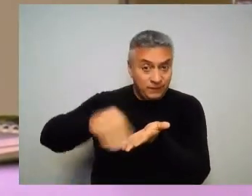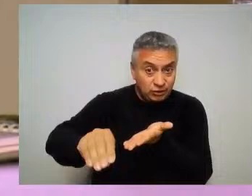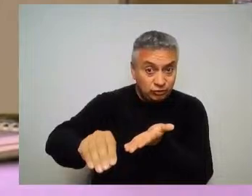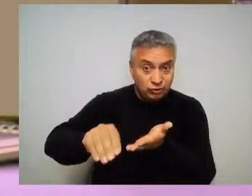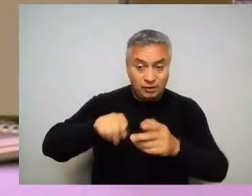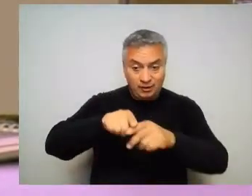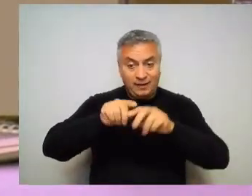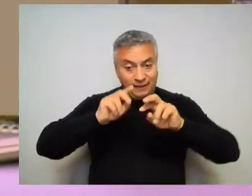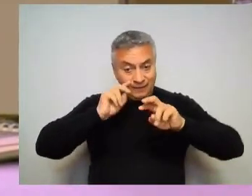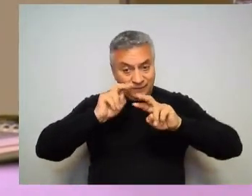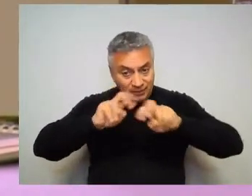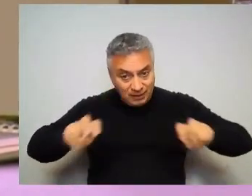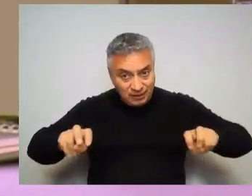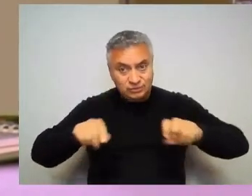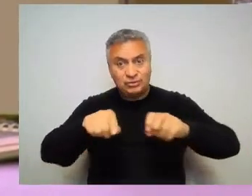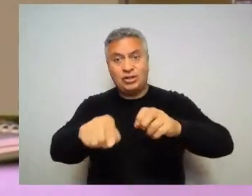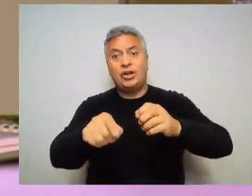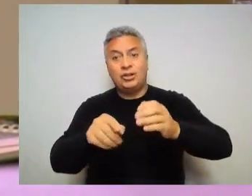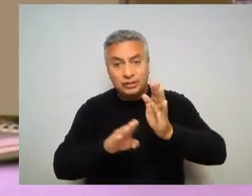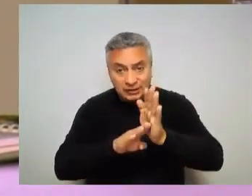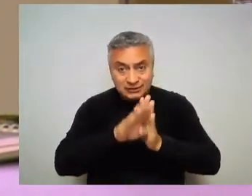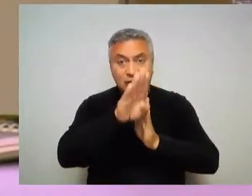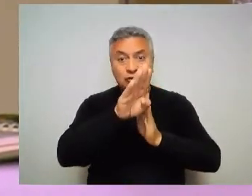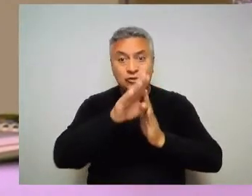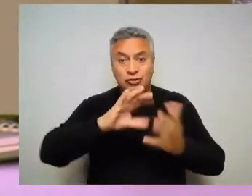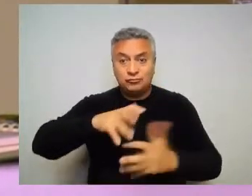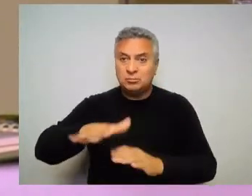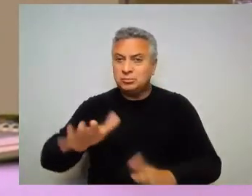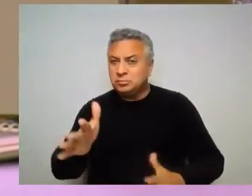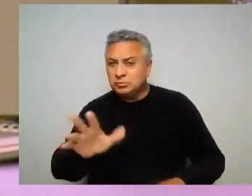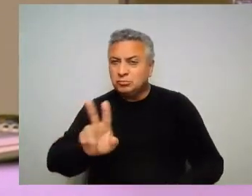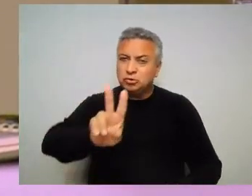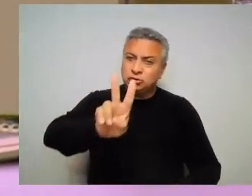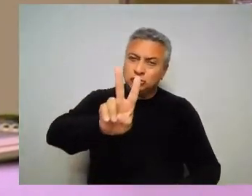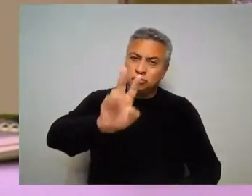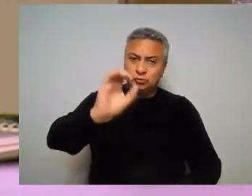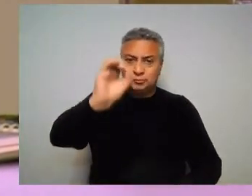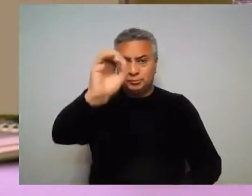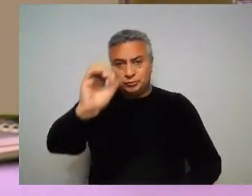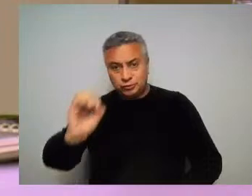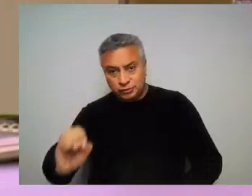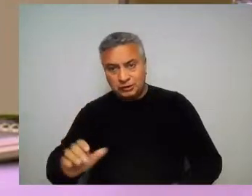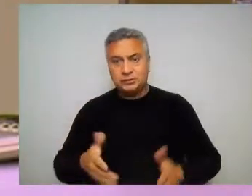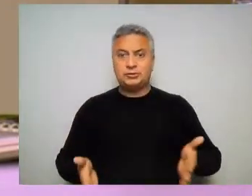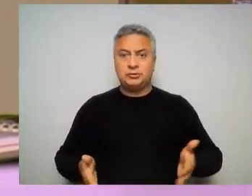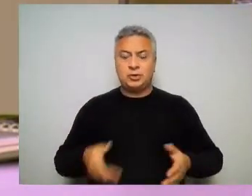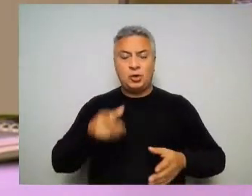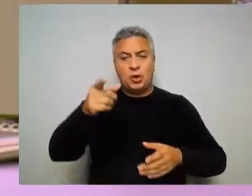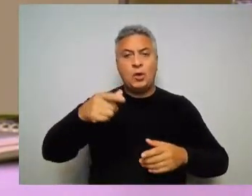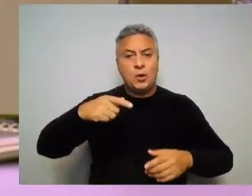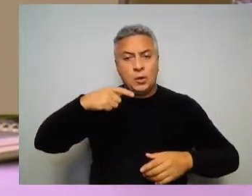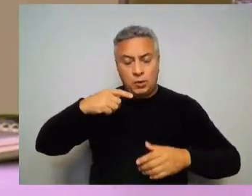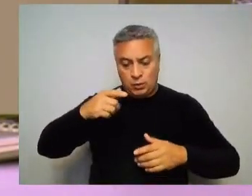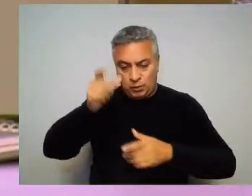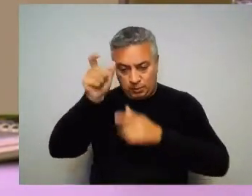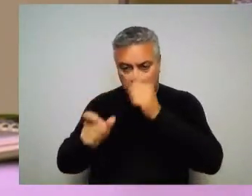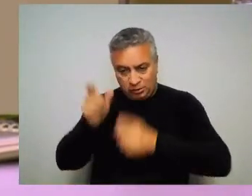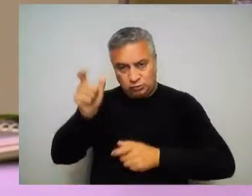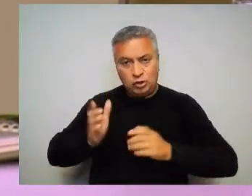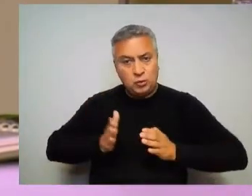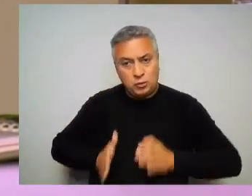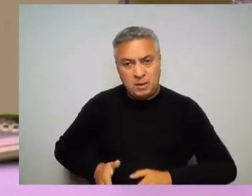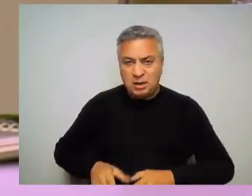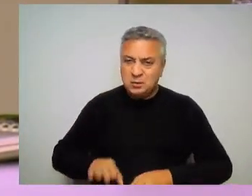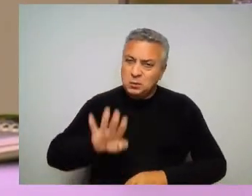investment in R&D in Latin America and the Caribbean is 2%, human resources a little bit more